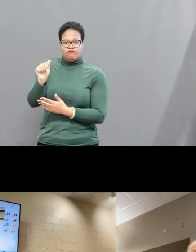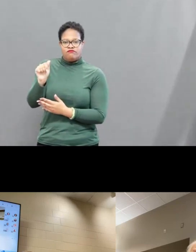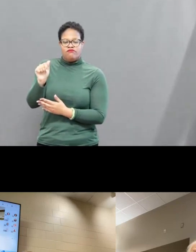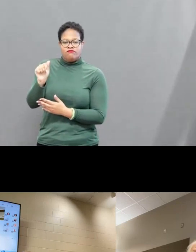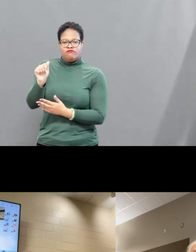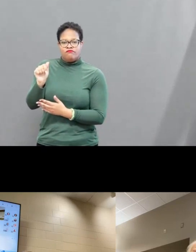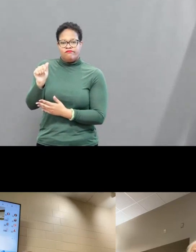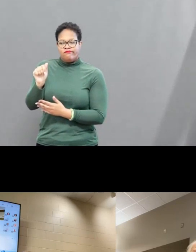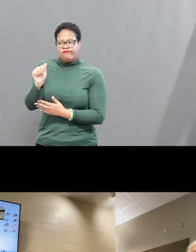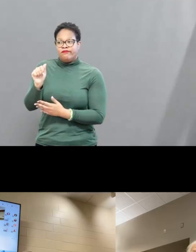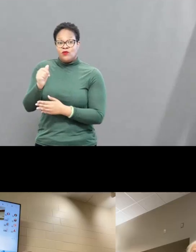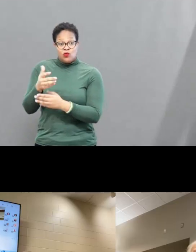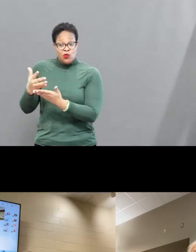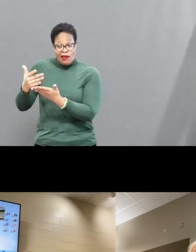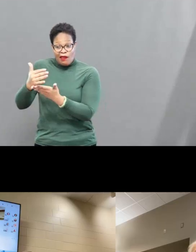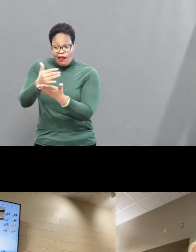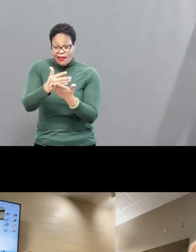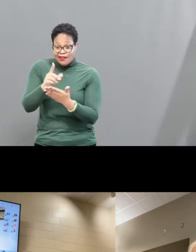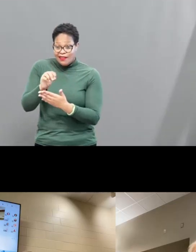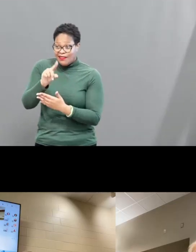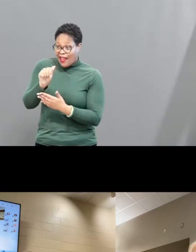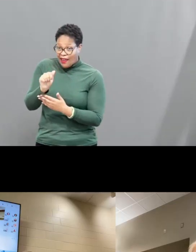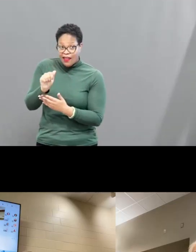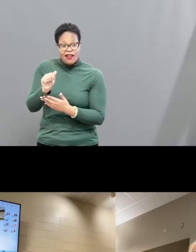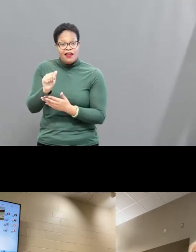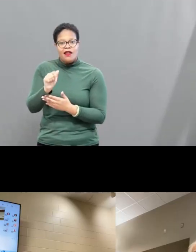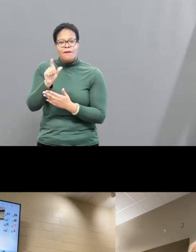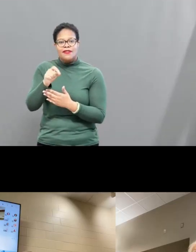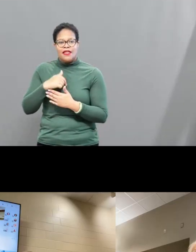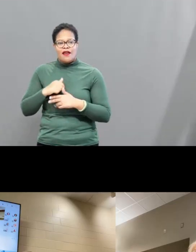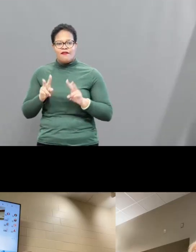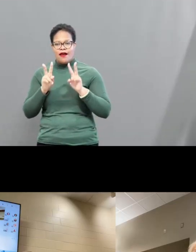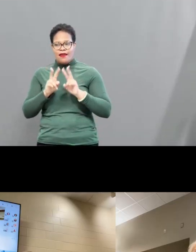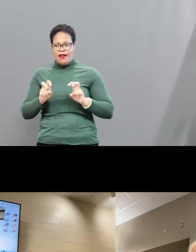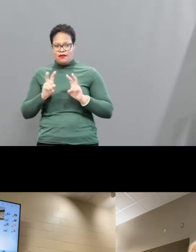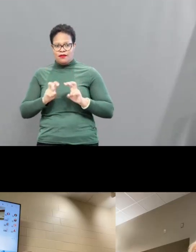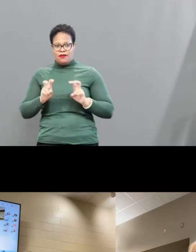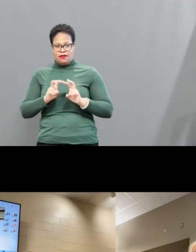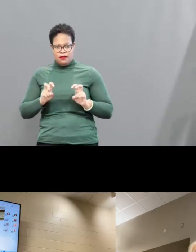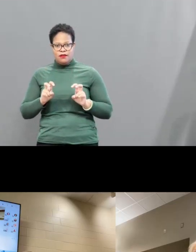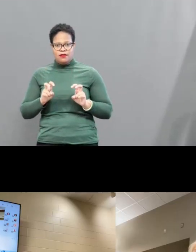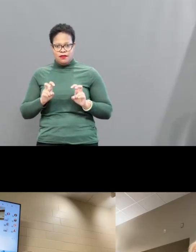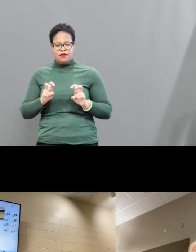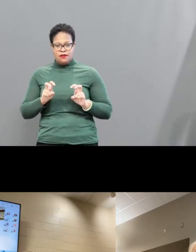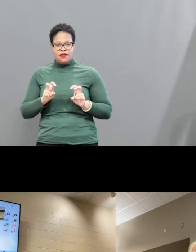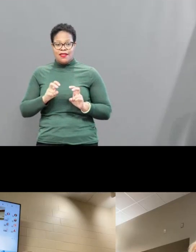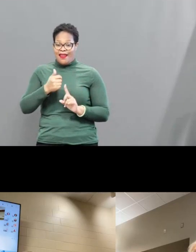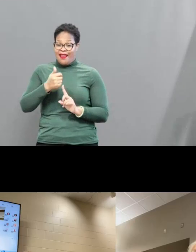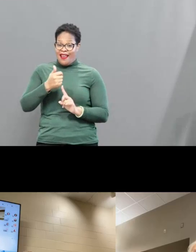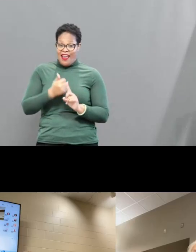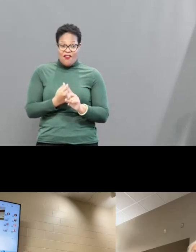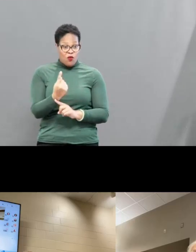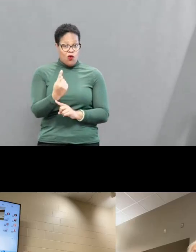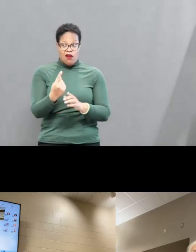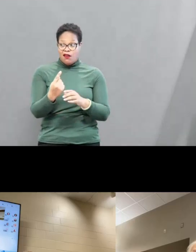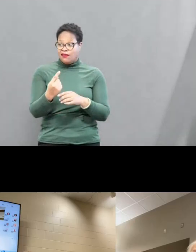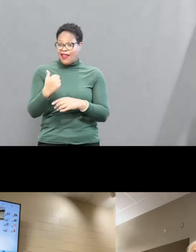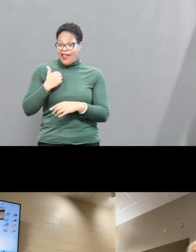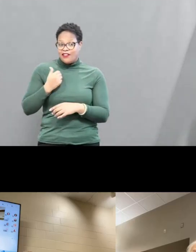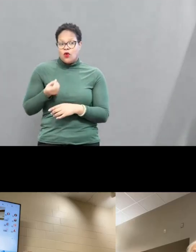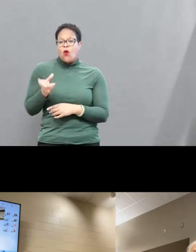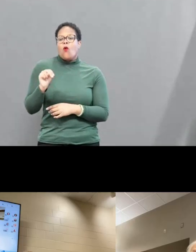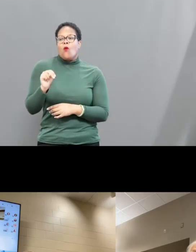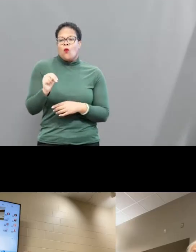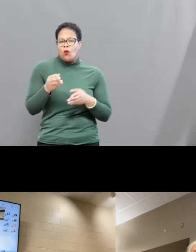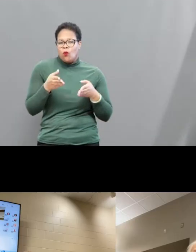And in order to get data, you had to have analysis. And everybody has got their